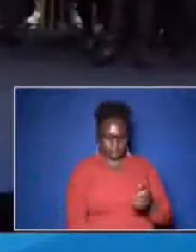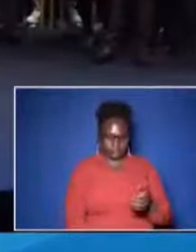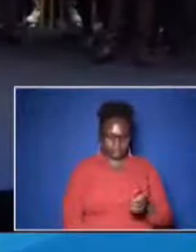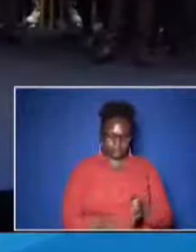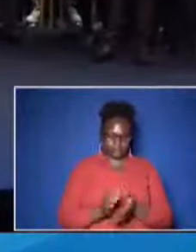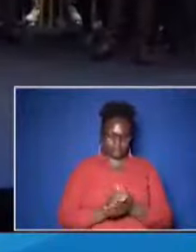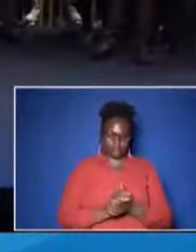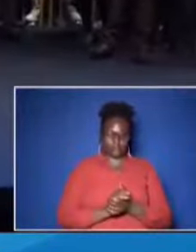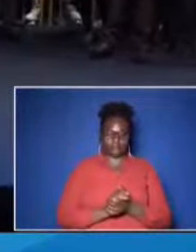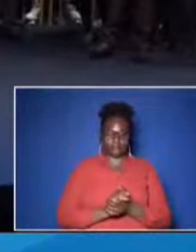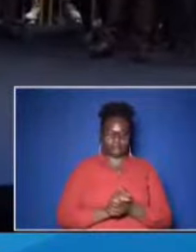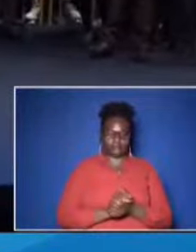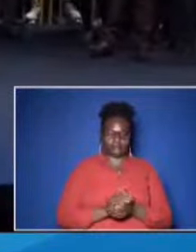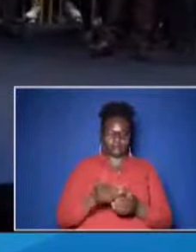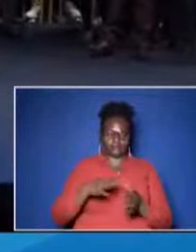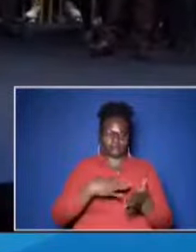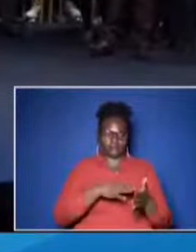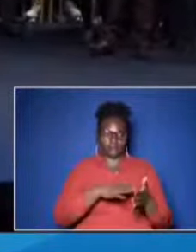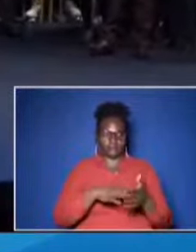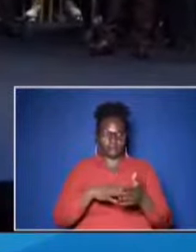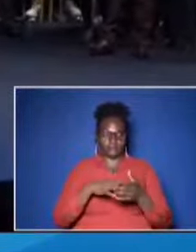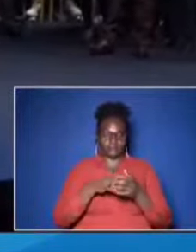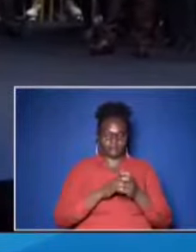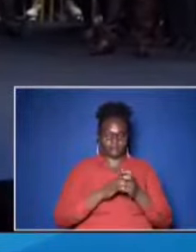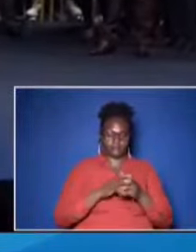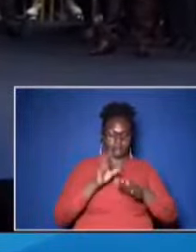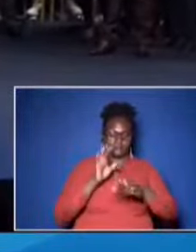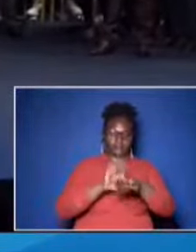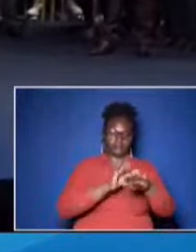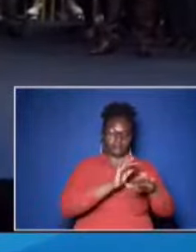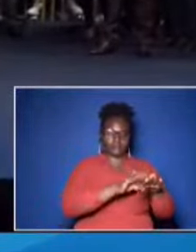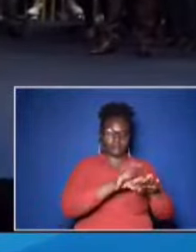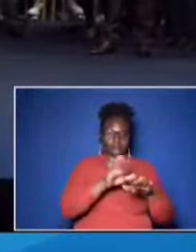Lord visit them Lord